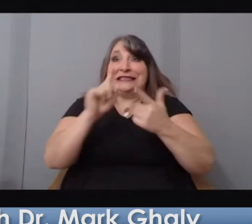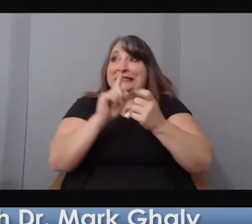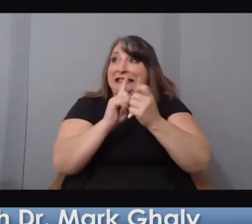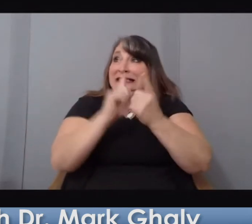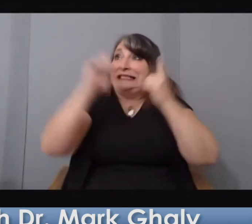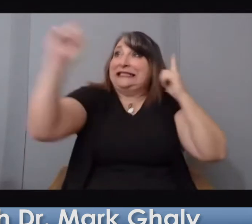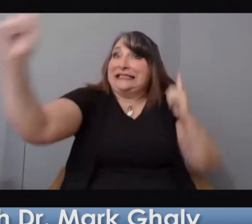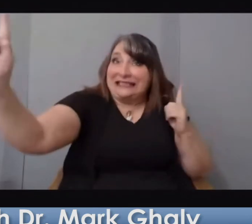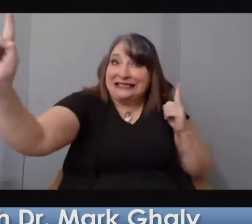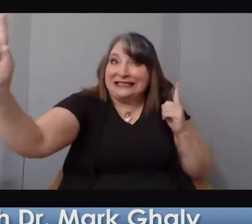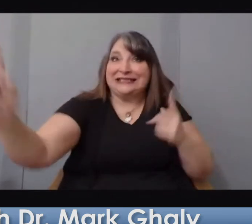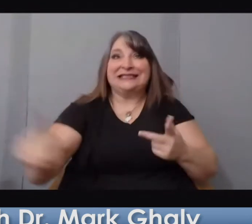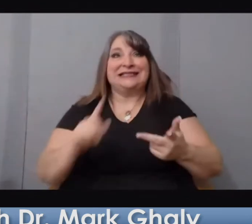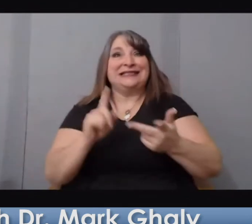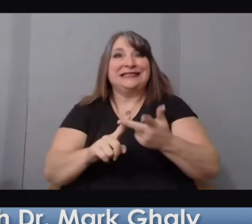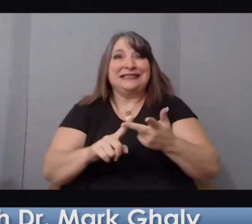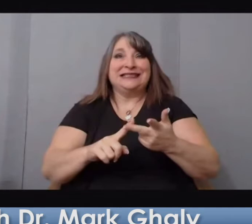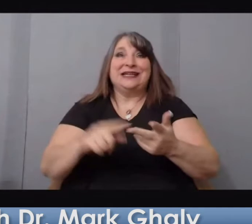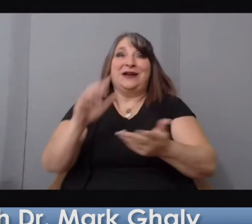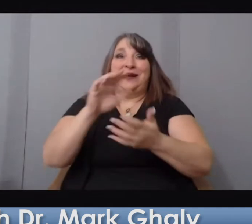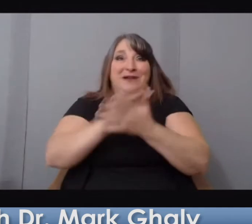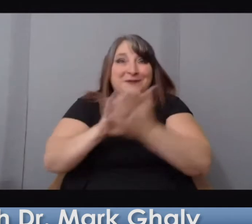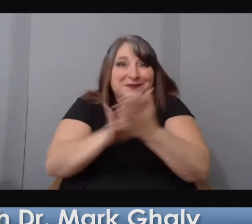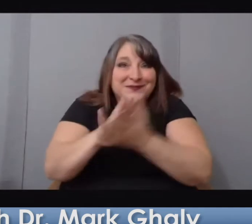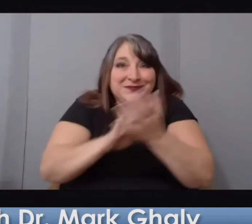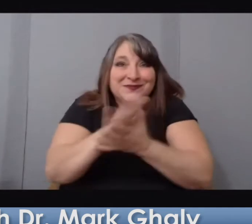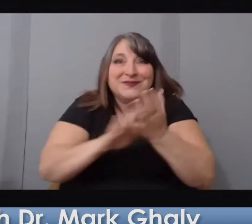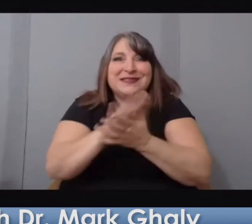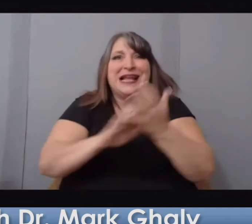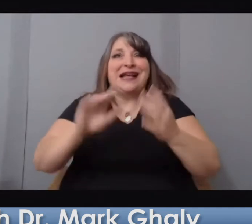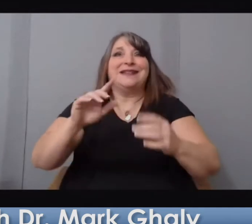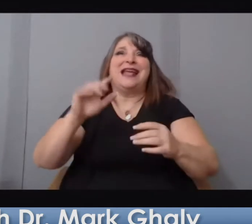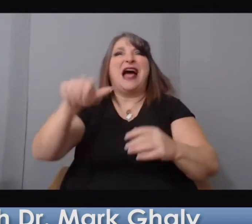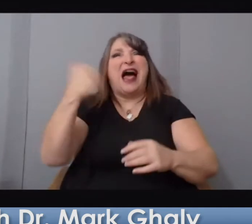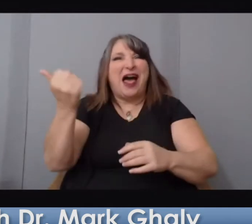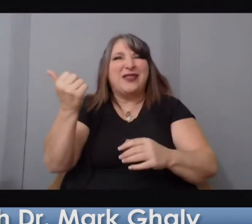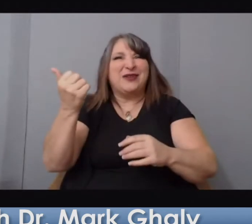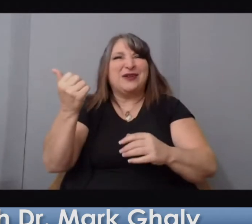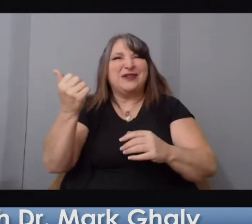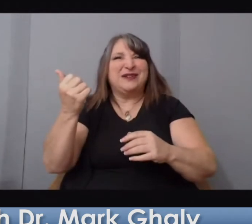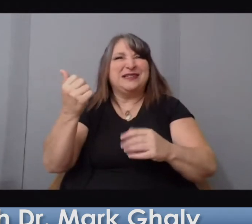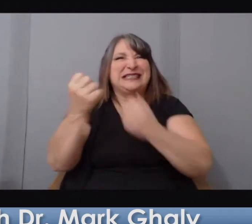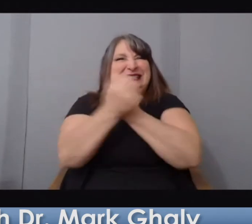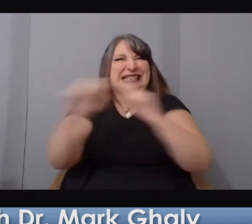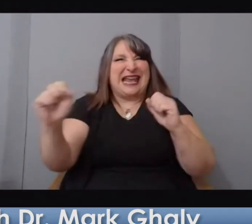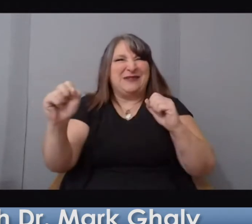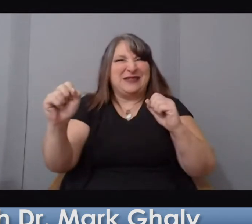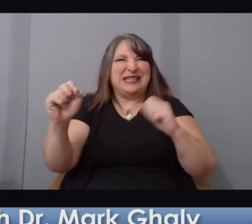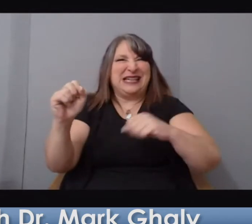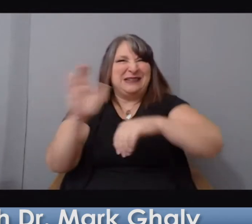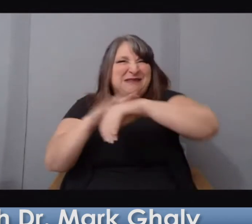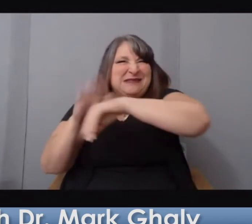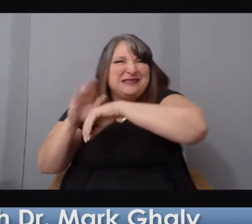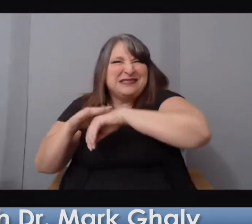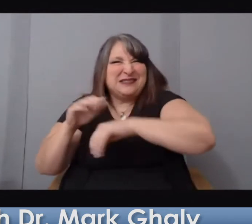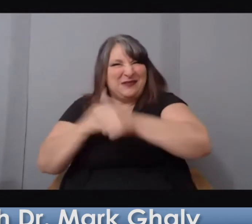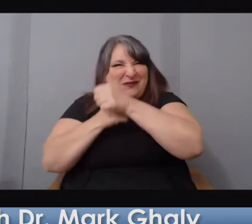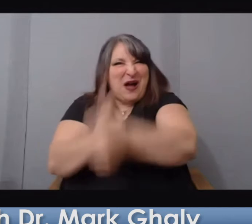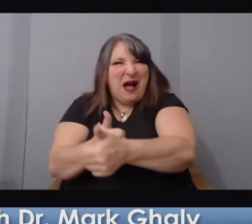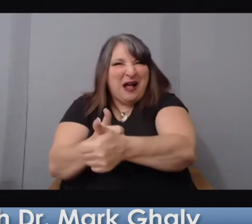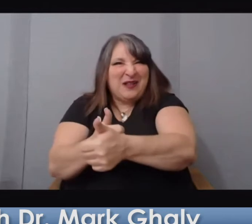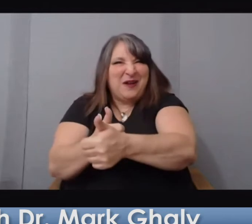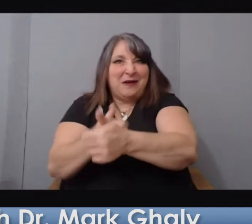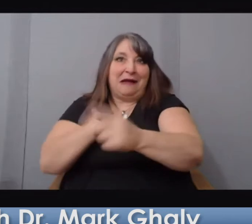of the others that I remind you of on a regular basis, to really be the tools at the moment. All of that said, this